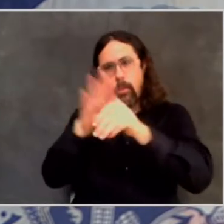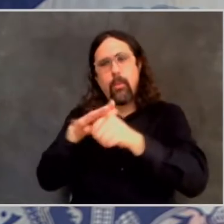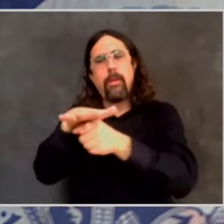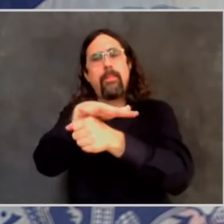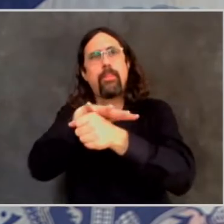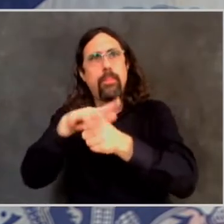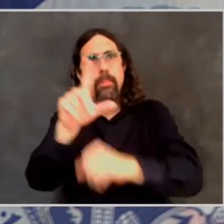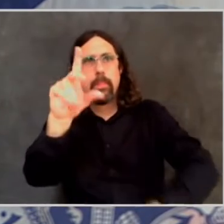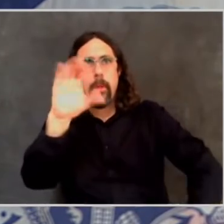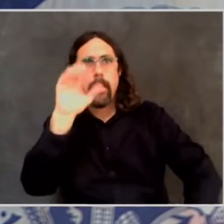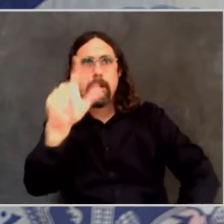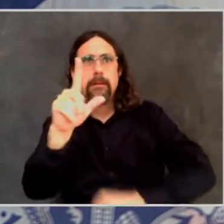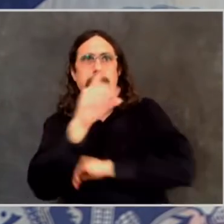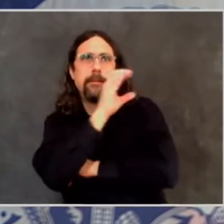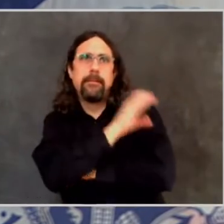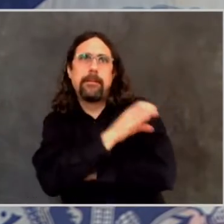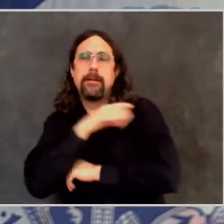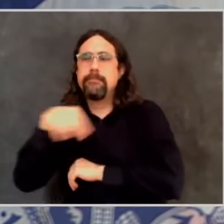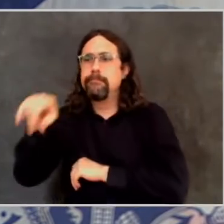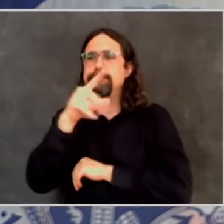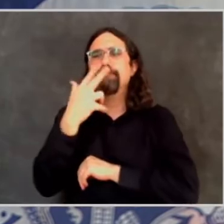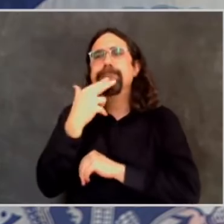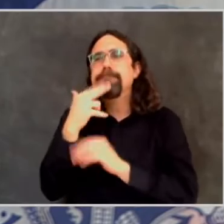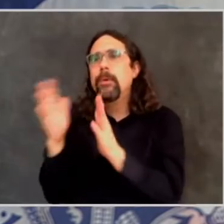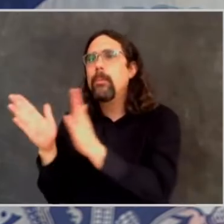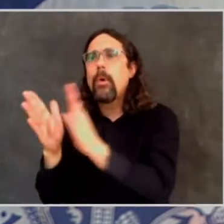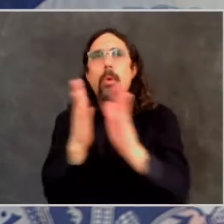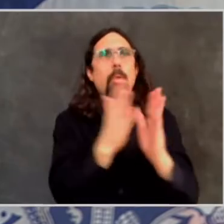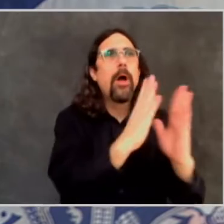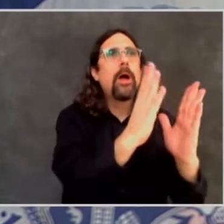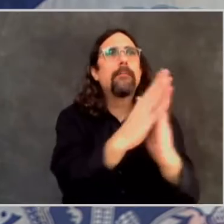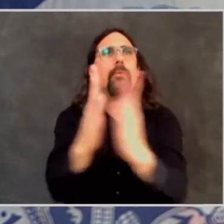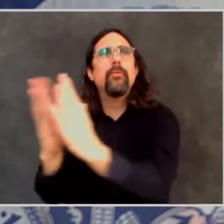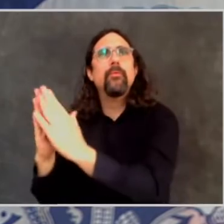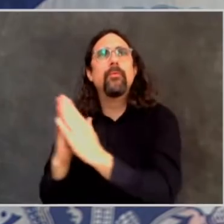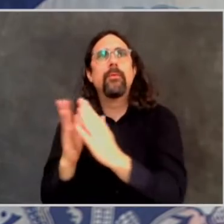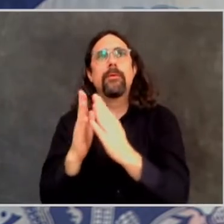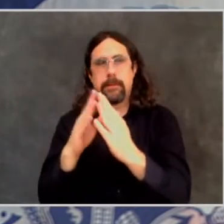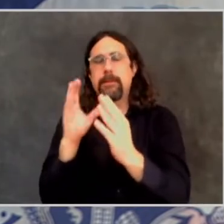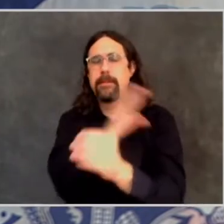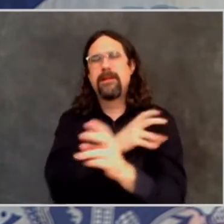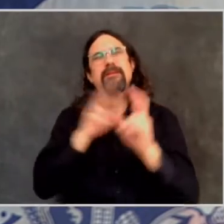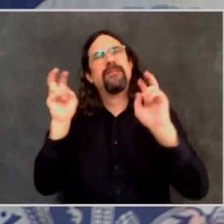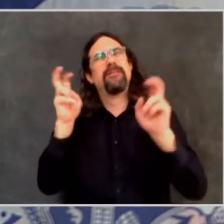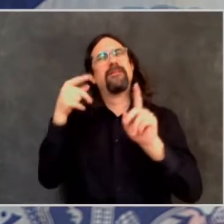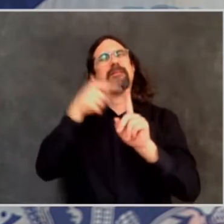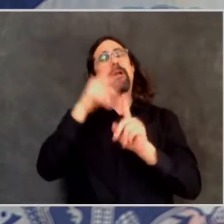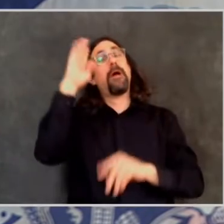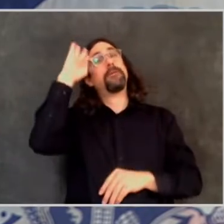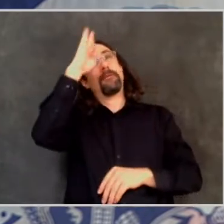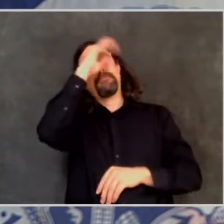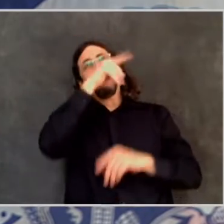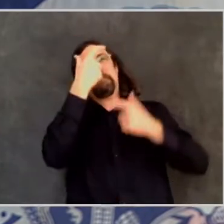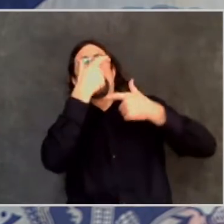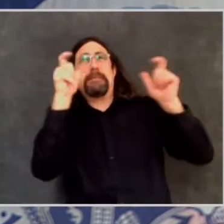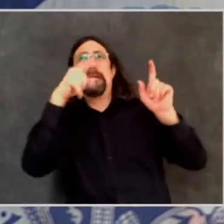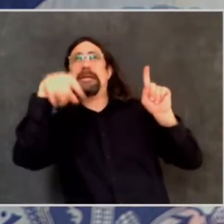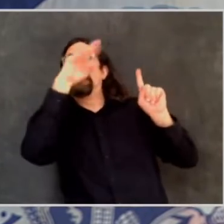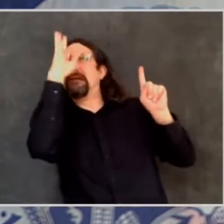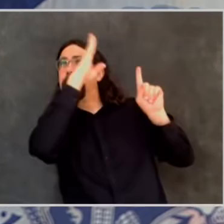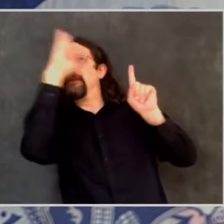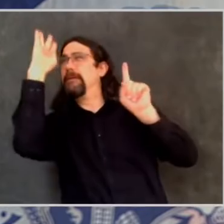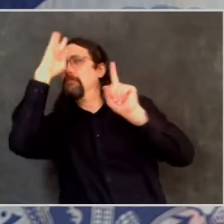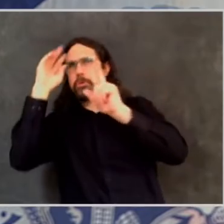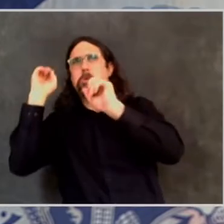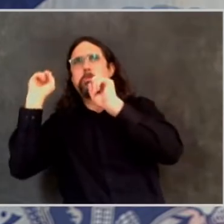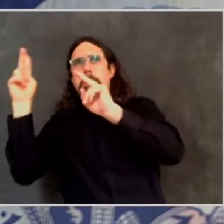hospital system. This grassroots piece becomes more powerful. We've got to go back and work with those clinics to see how we can do it.